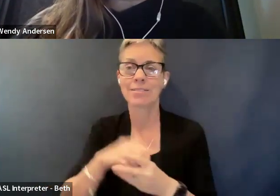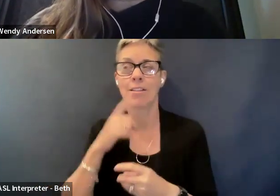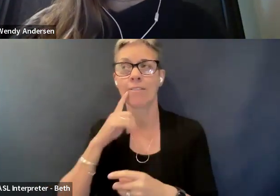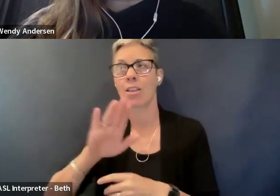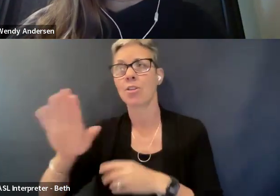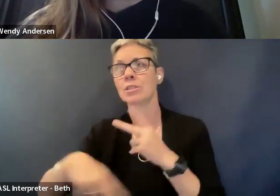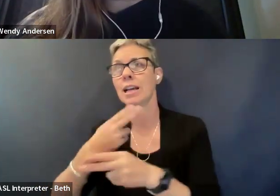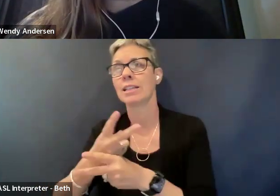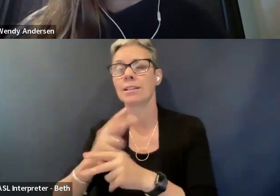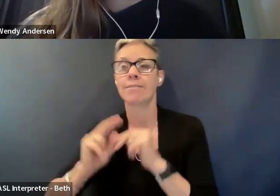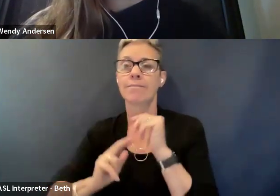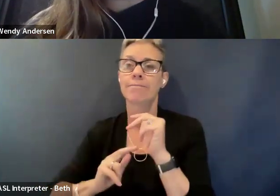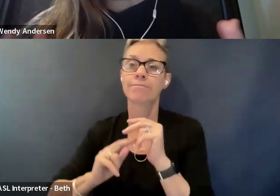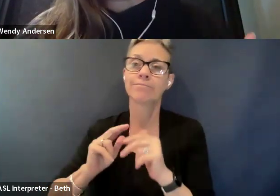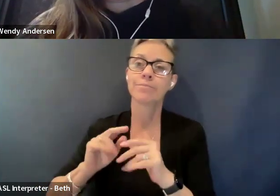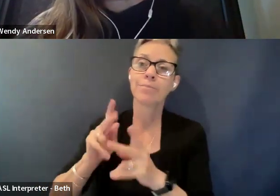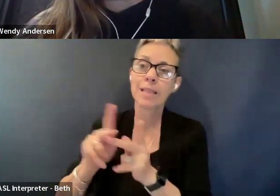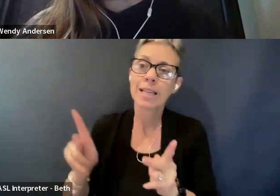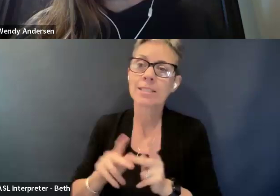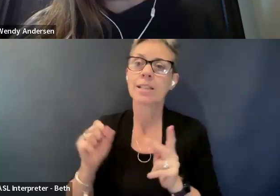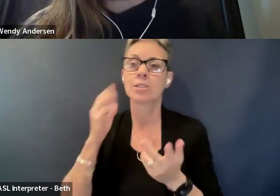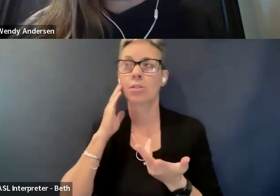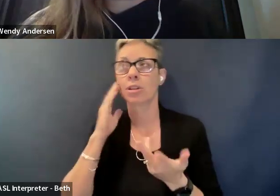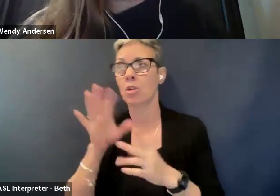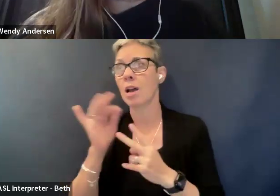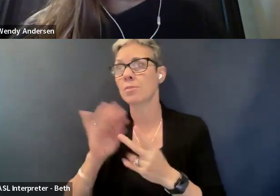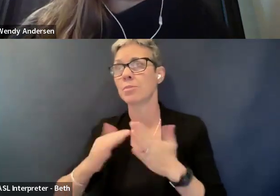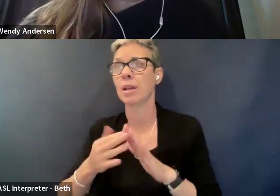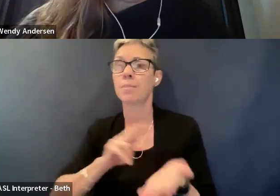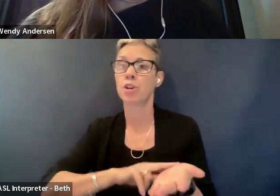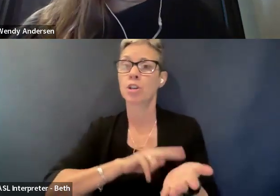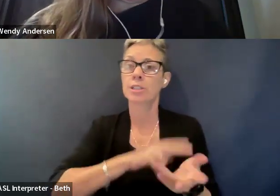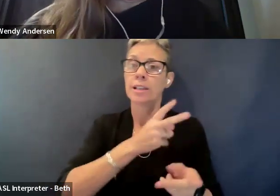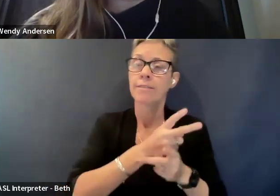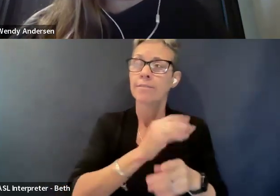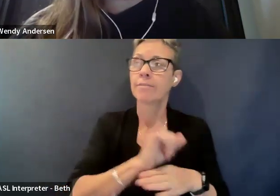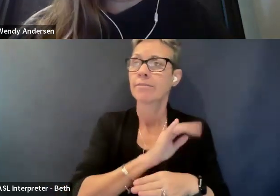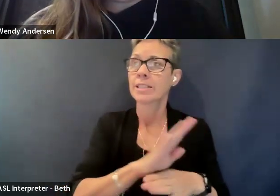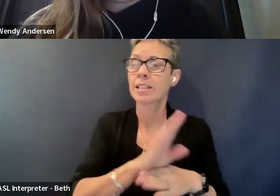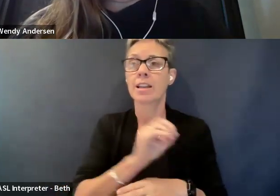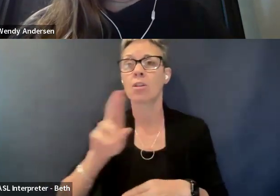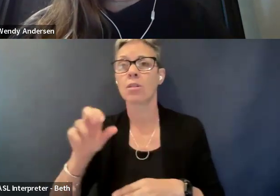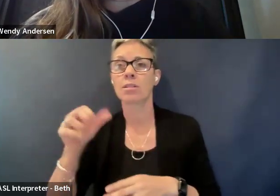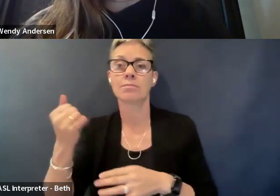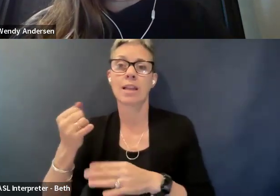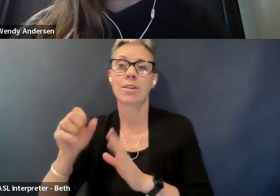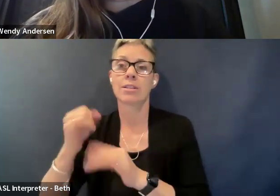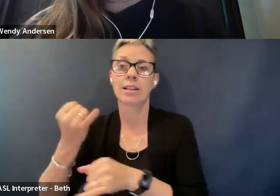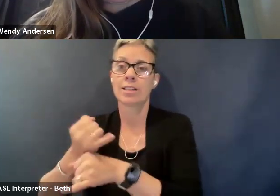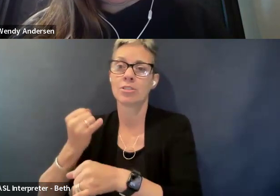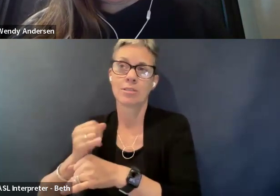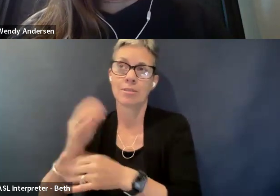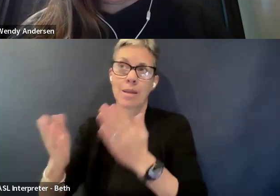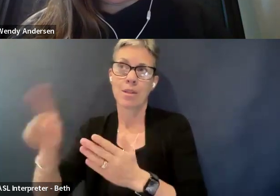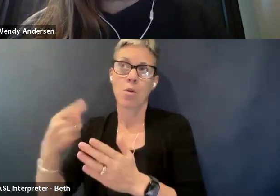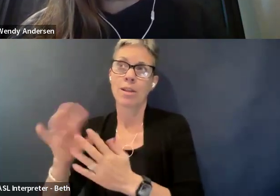And so the options end up being nursing facilities or other institutions may be the only options that